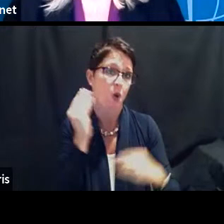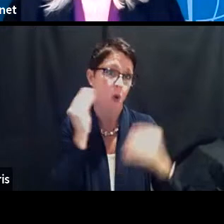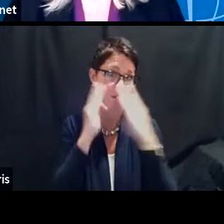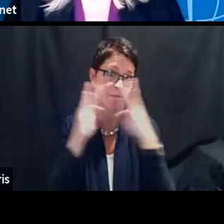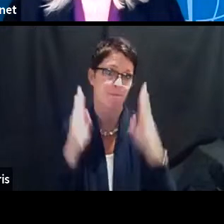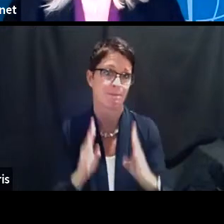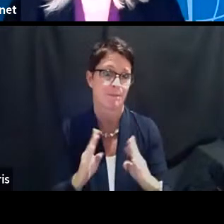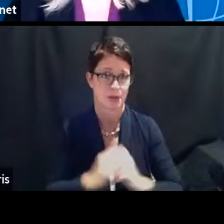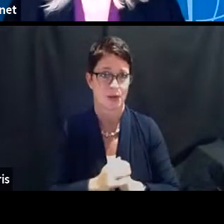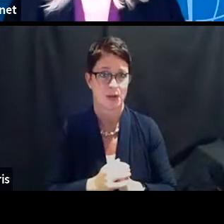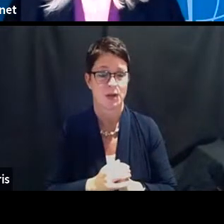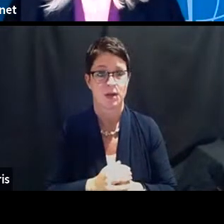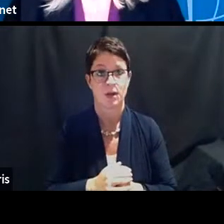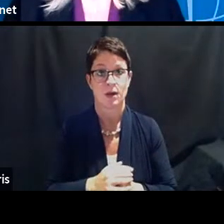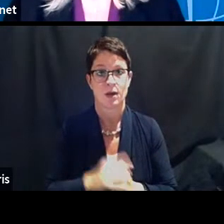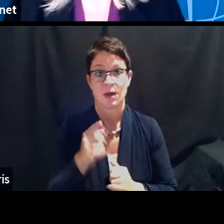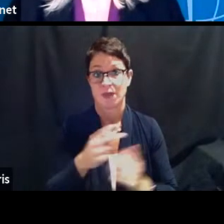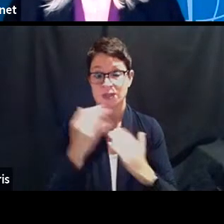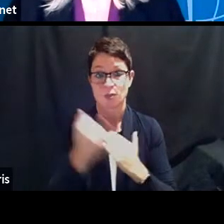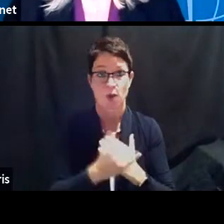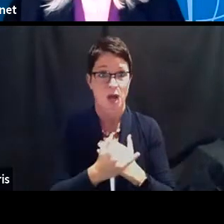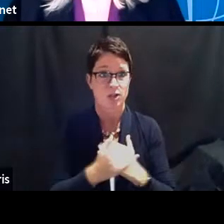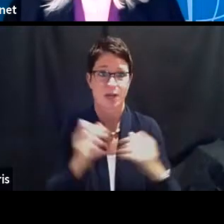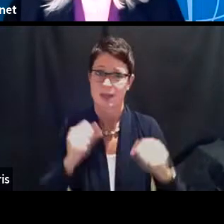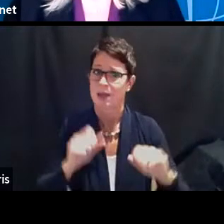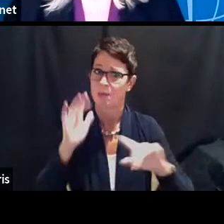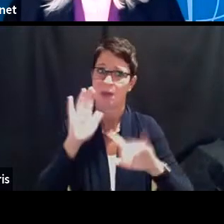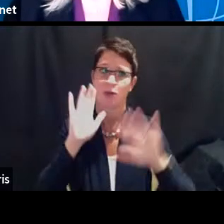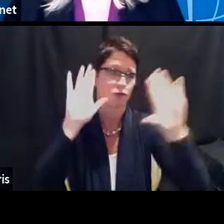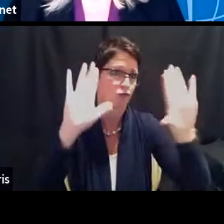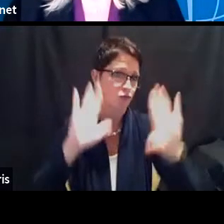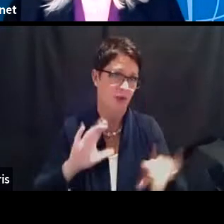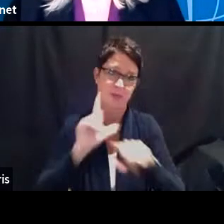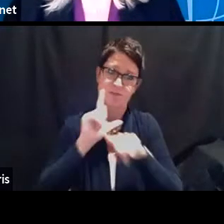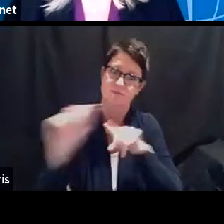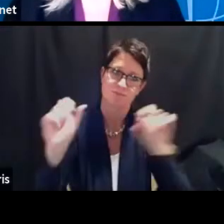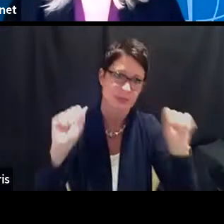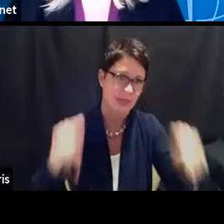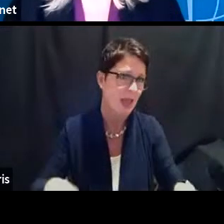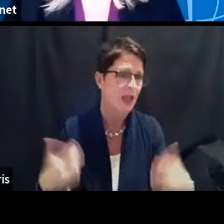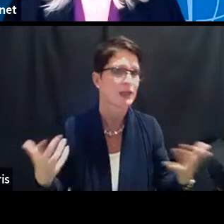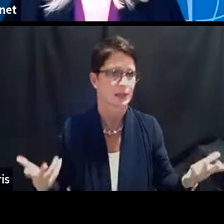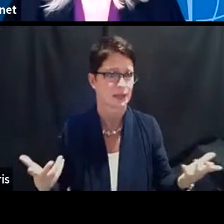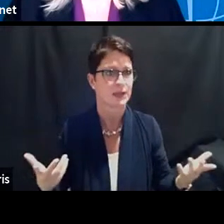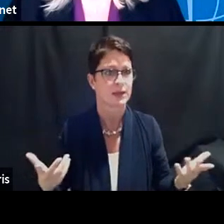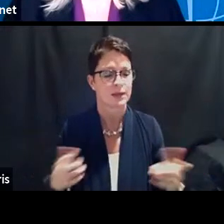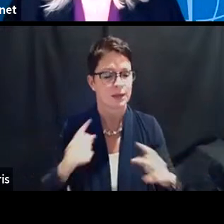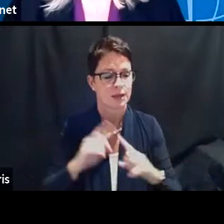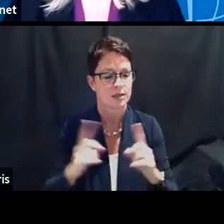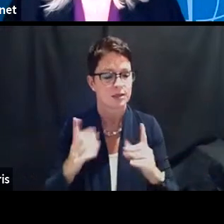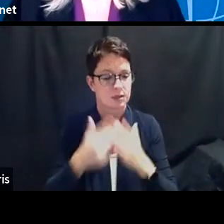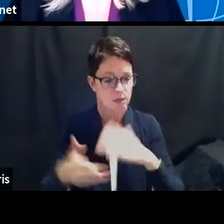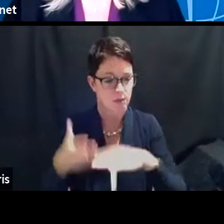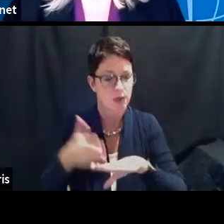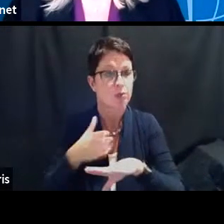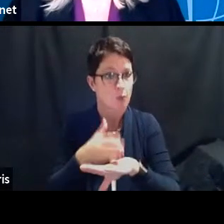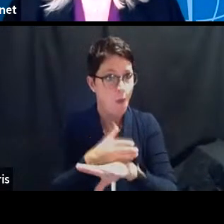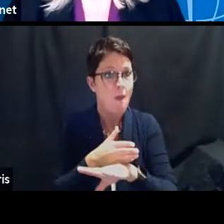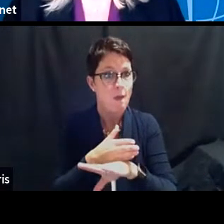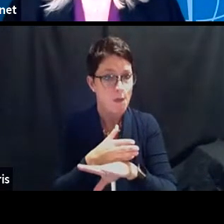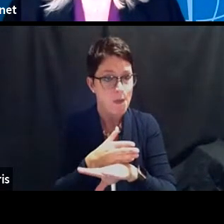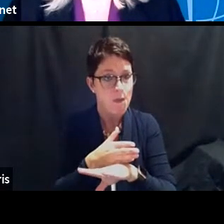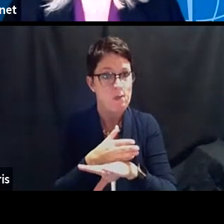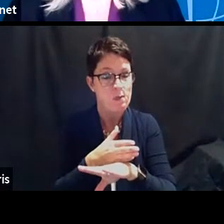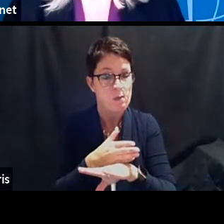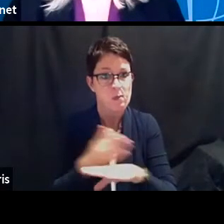I think the project has the potential to be great, right? The improvements,